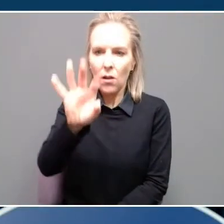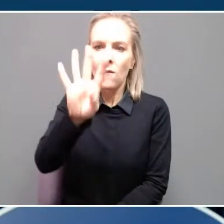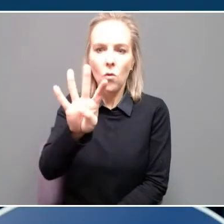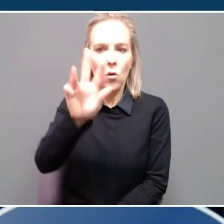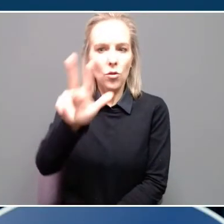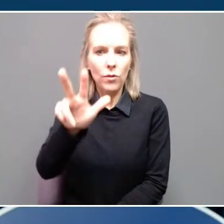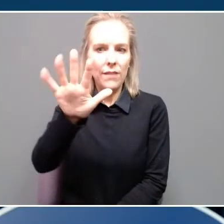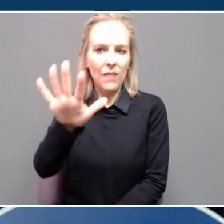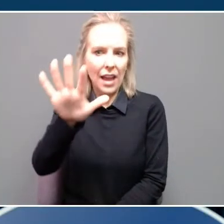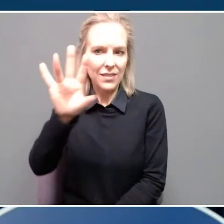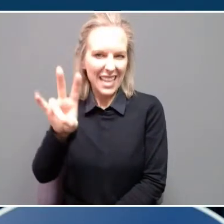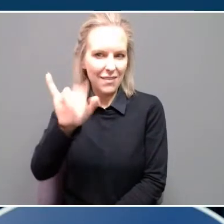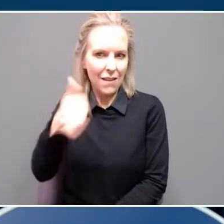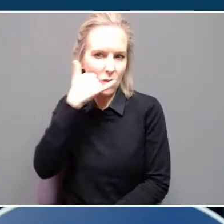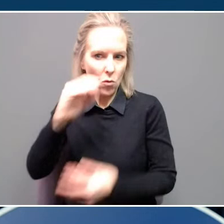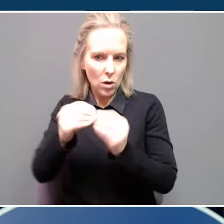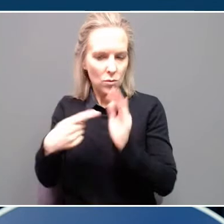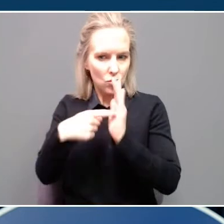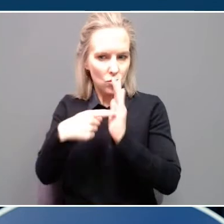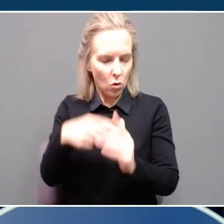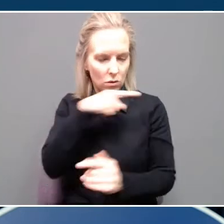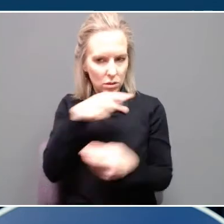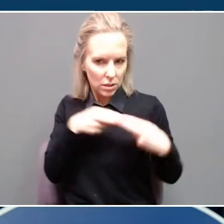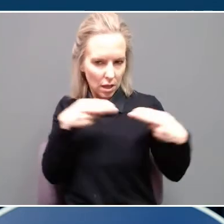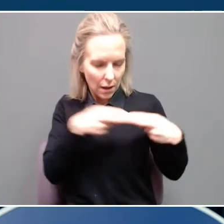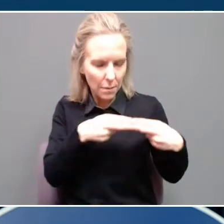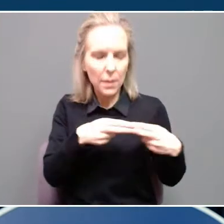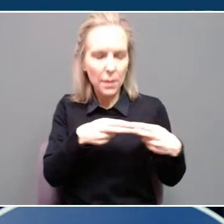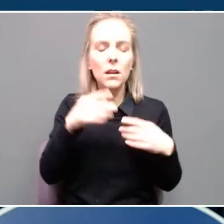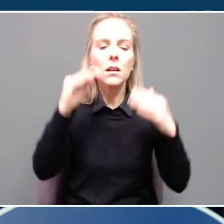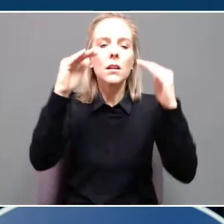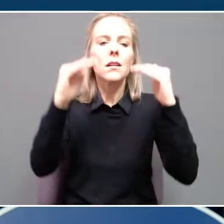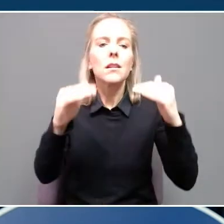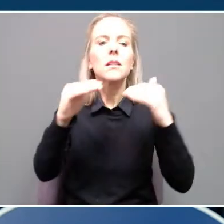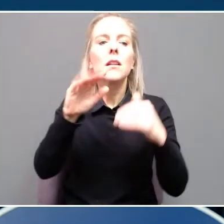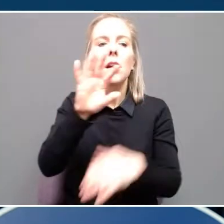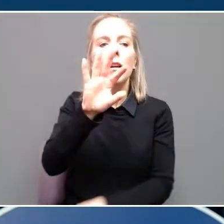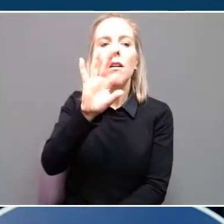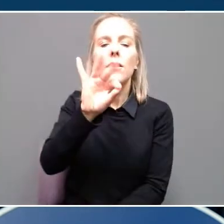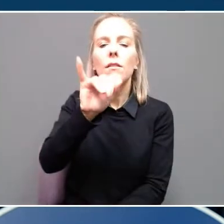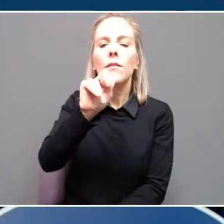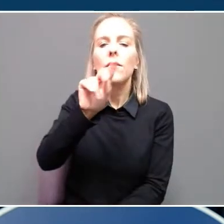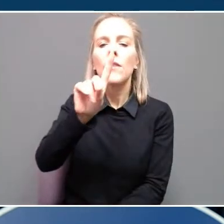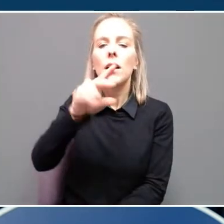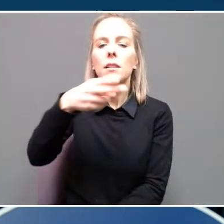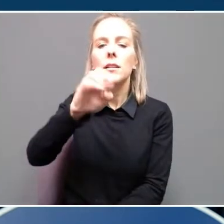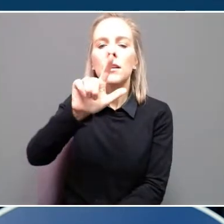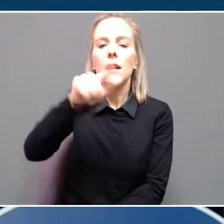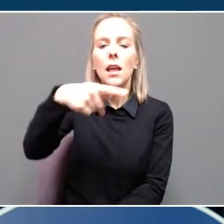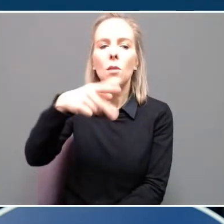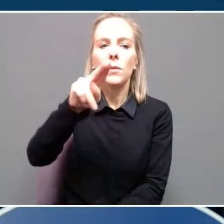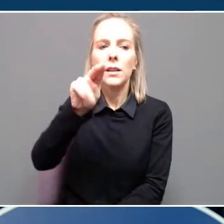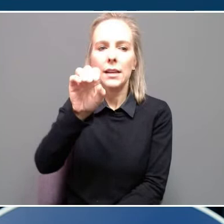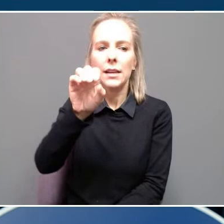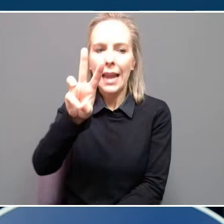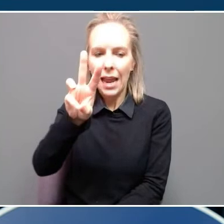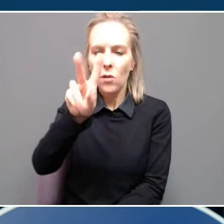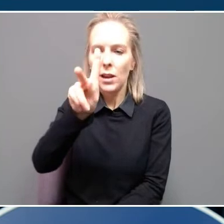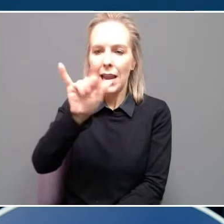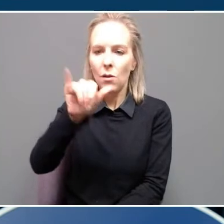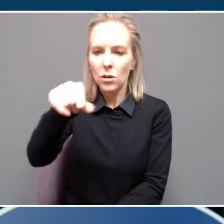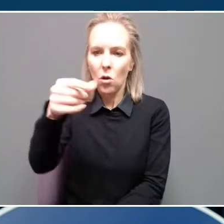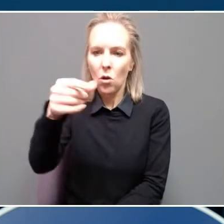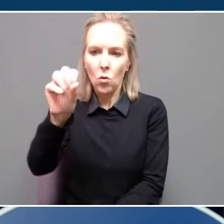833-859-4357. There's also Find Help Now, ky.org, for information about available space in treatment